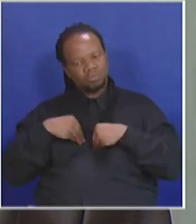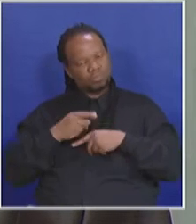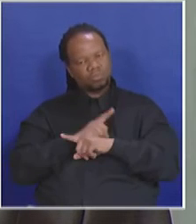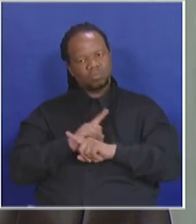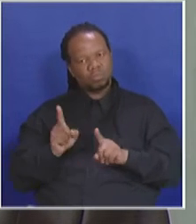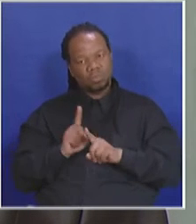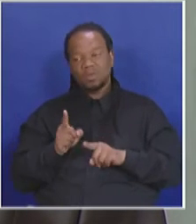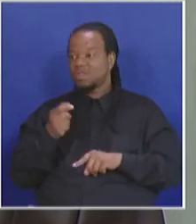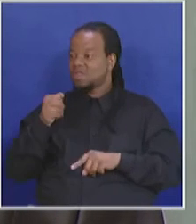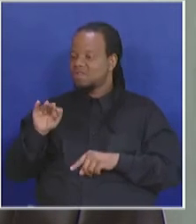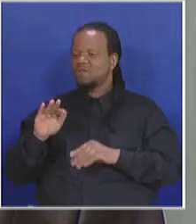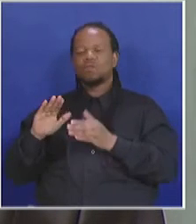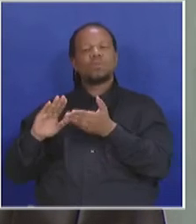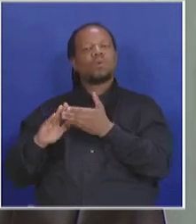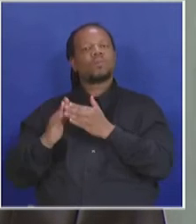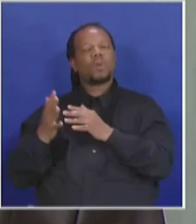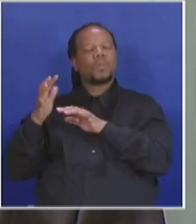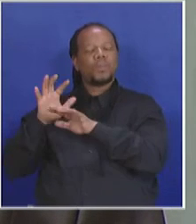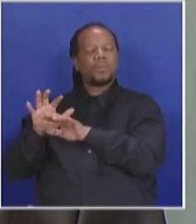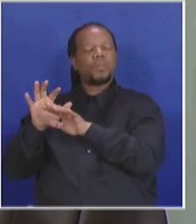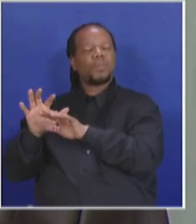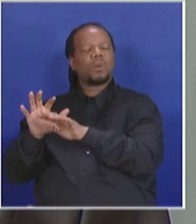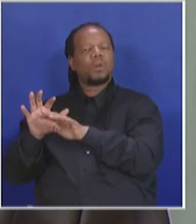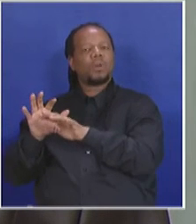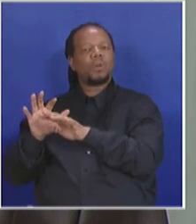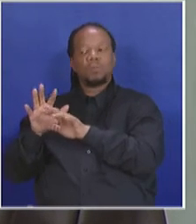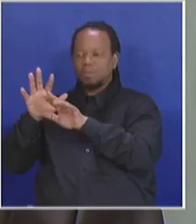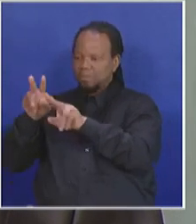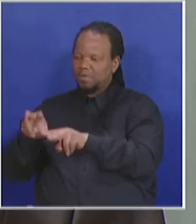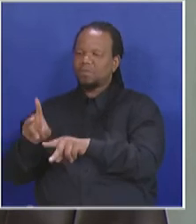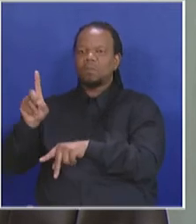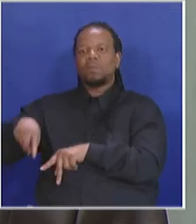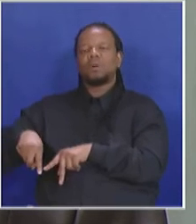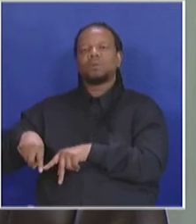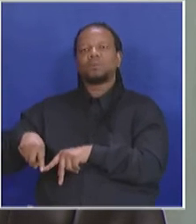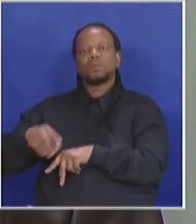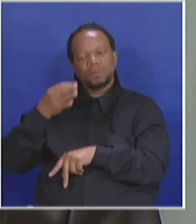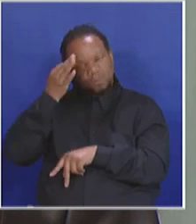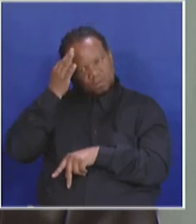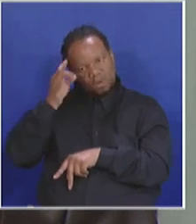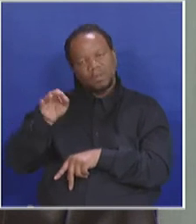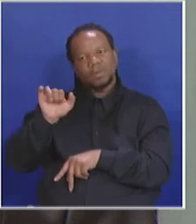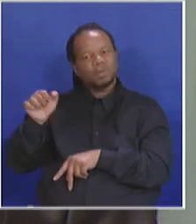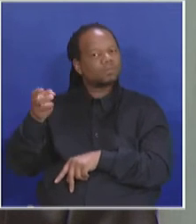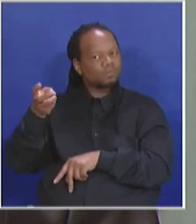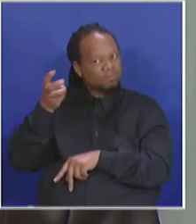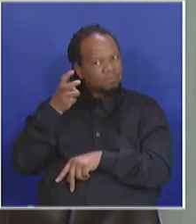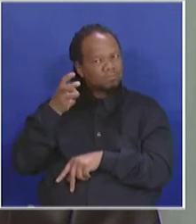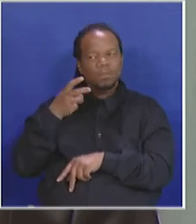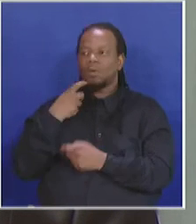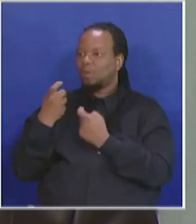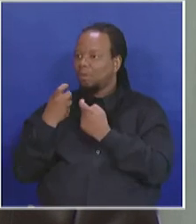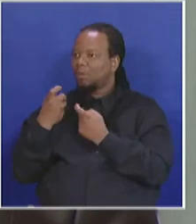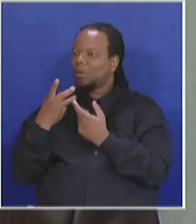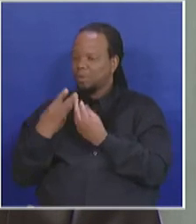communities demonstrate, it must be a peaceful demonstration, and the government will attend to their grievances.